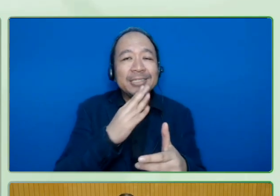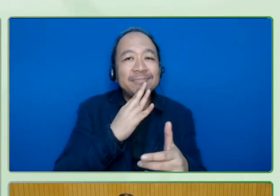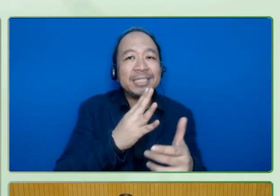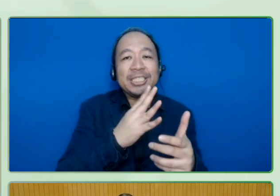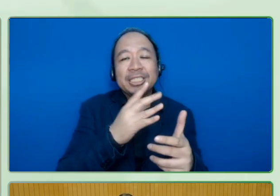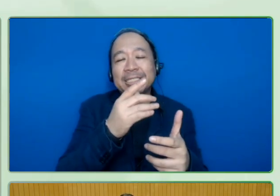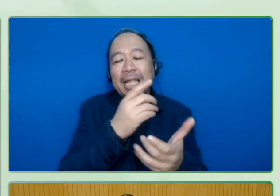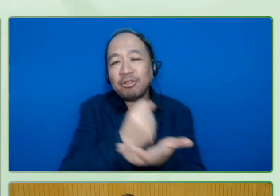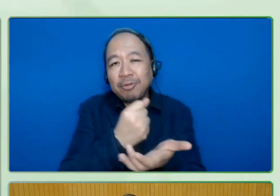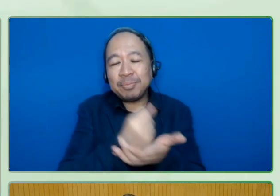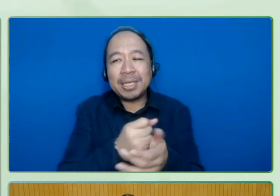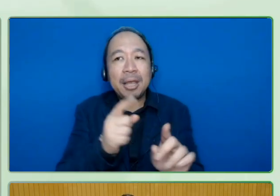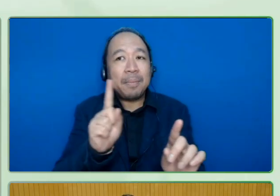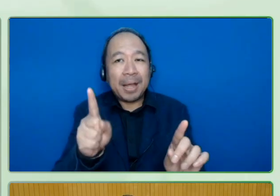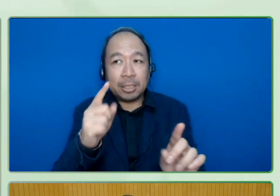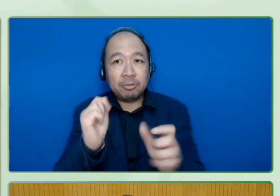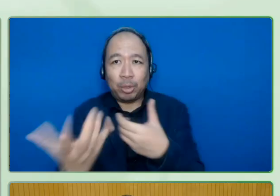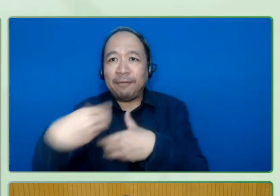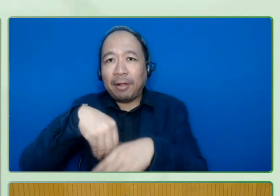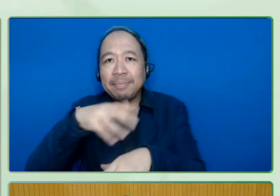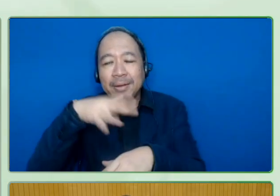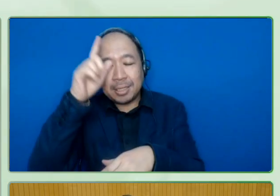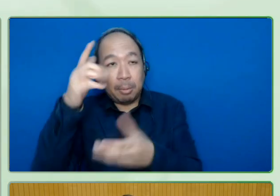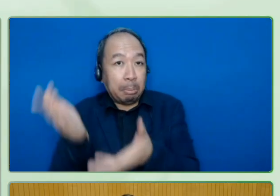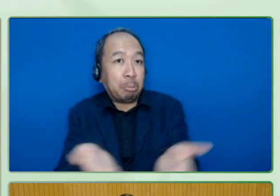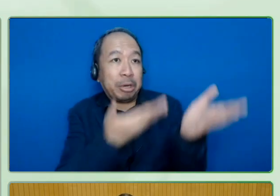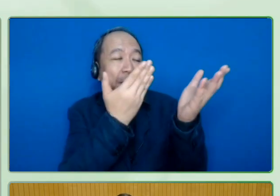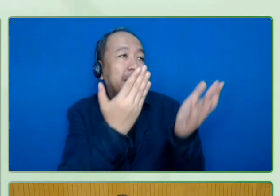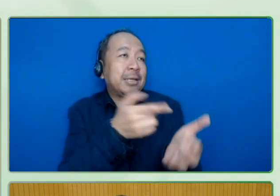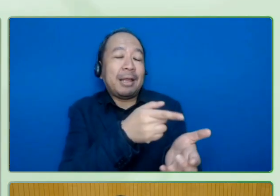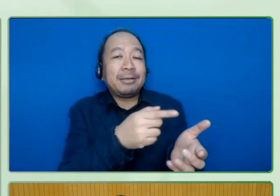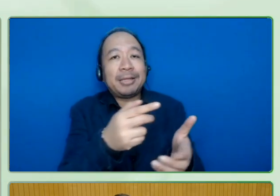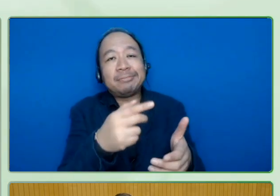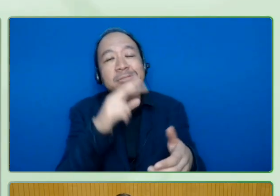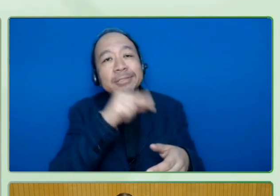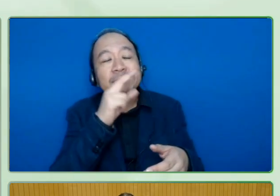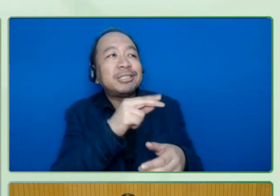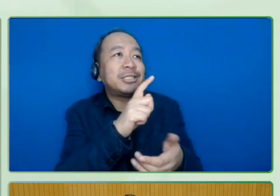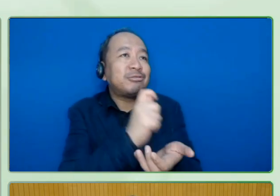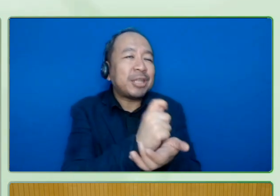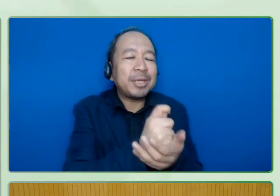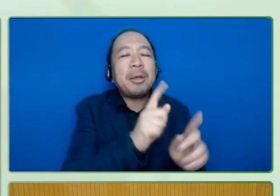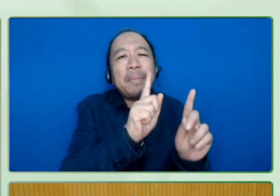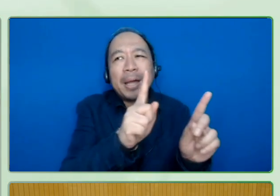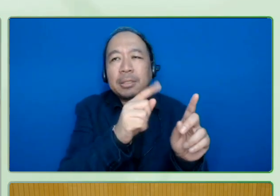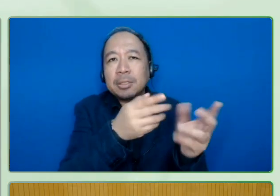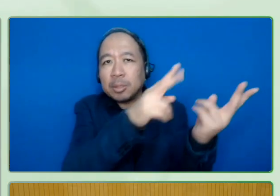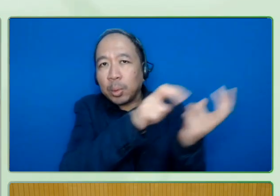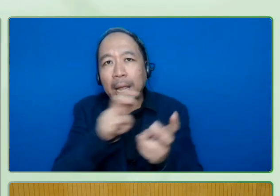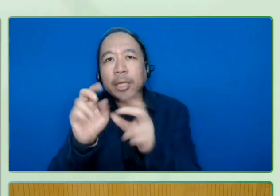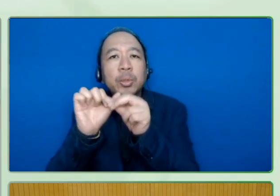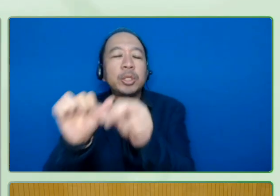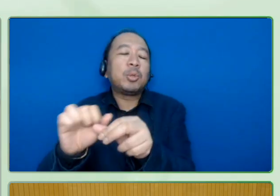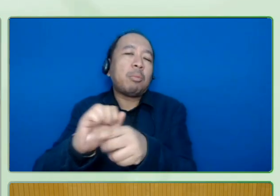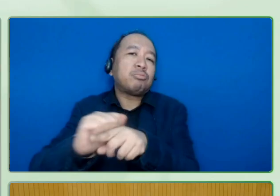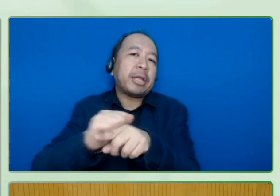Not only to go to the therapist, you know, you need to practice at home. And I was like, what can we do? So let's see, where